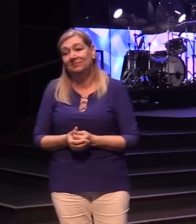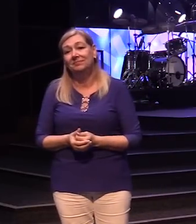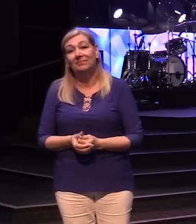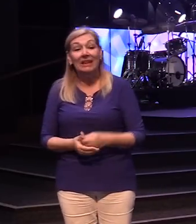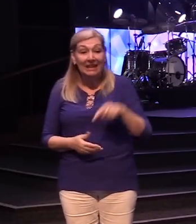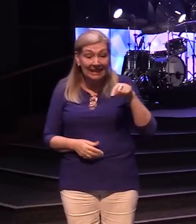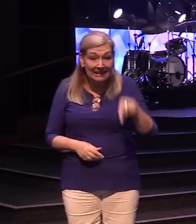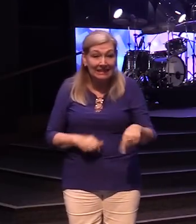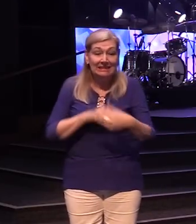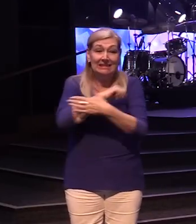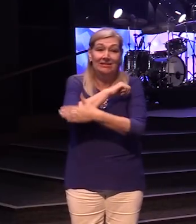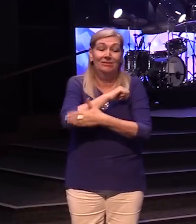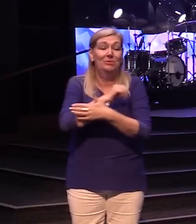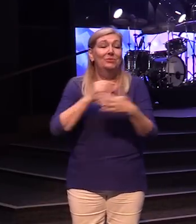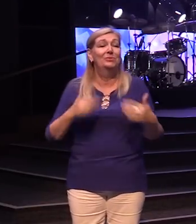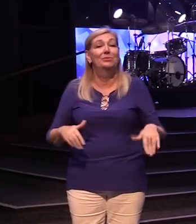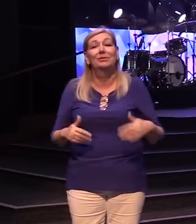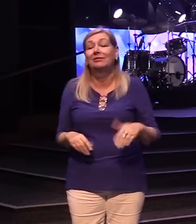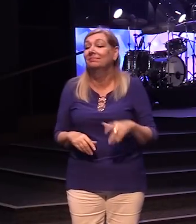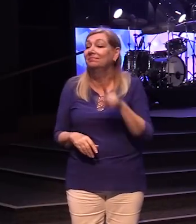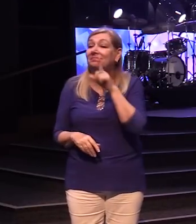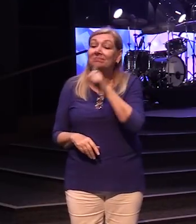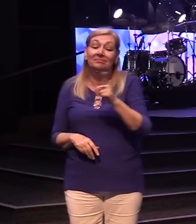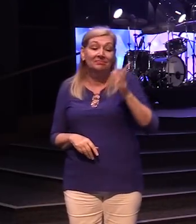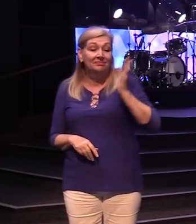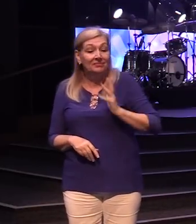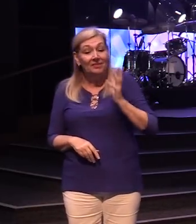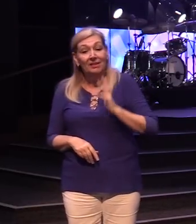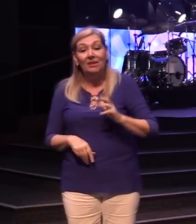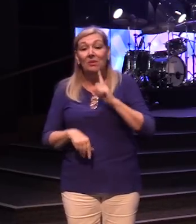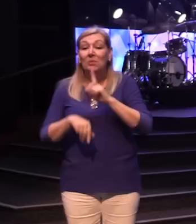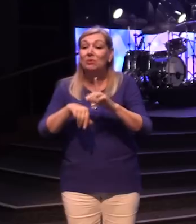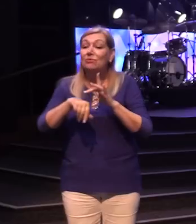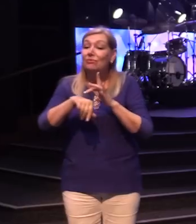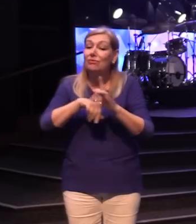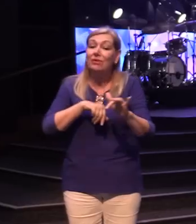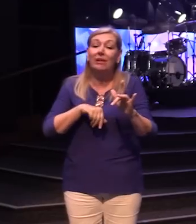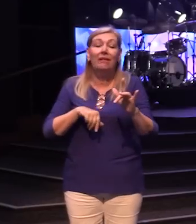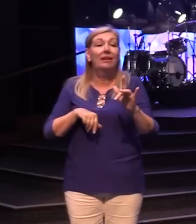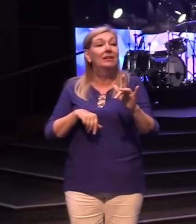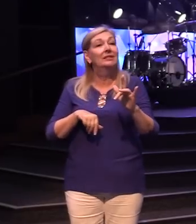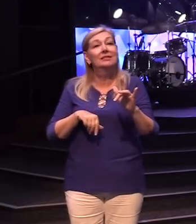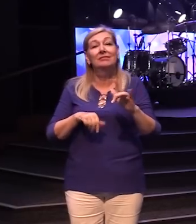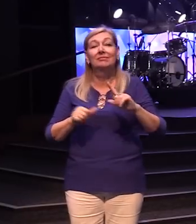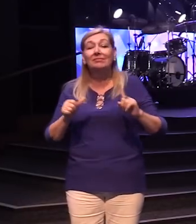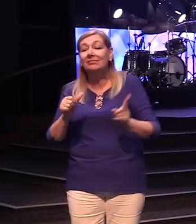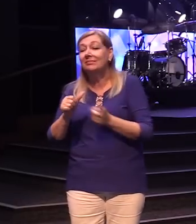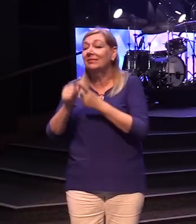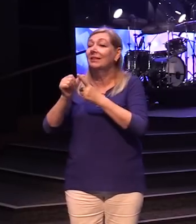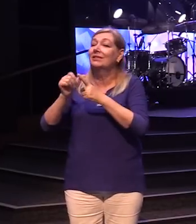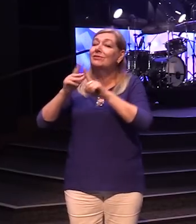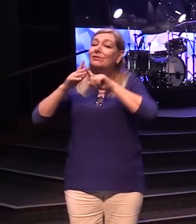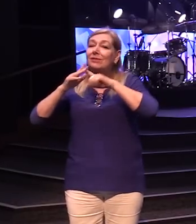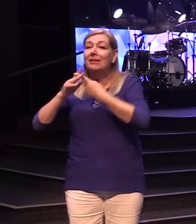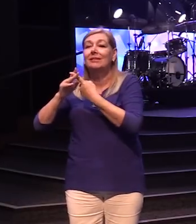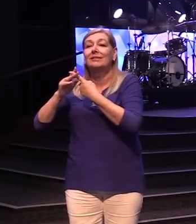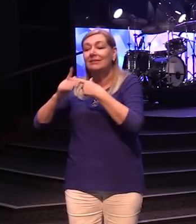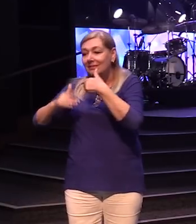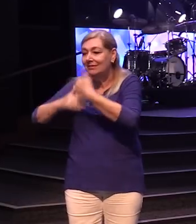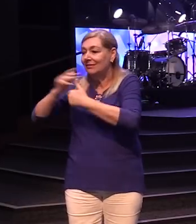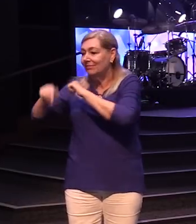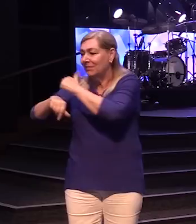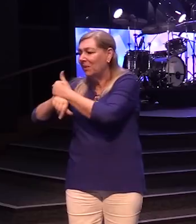This nation, in its earliest and infantile longings for